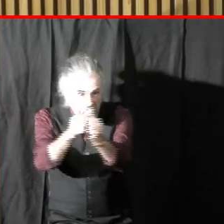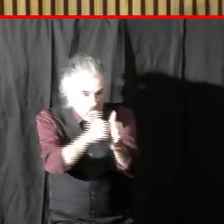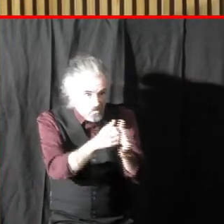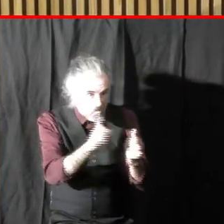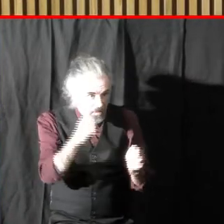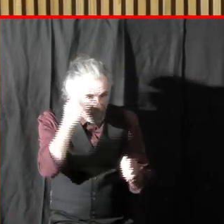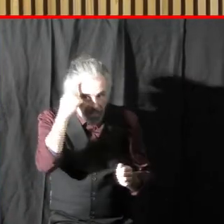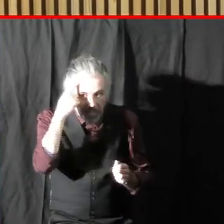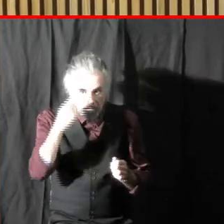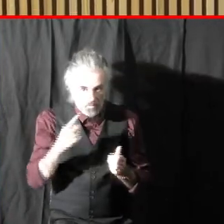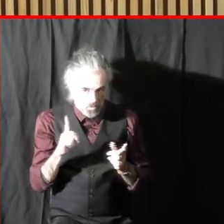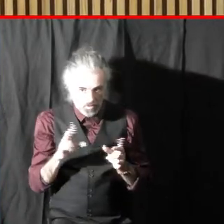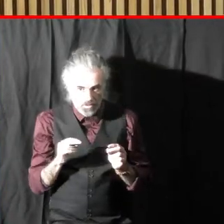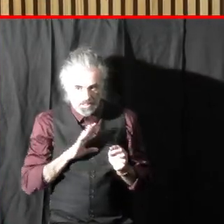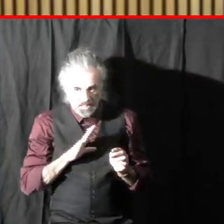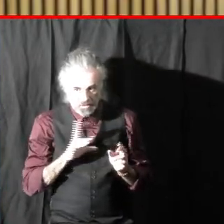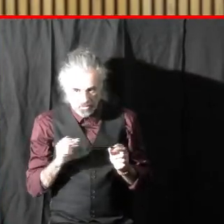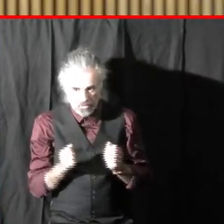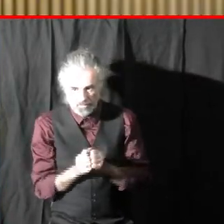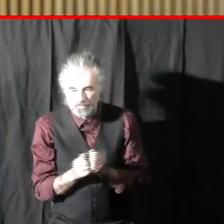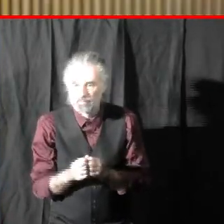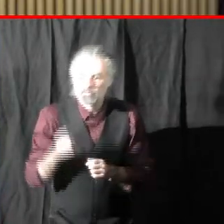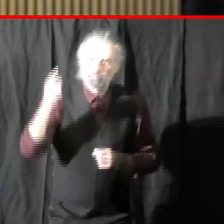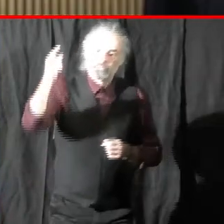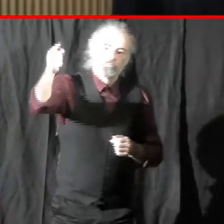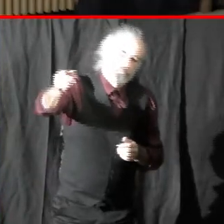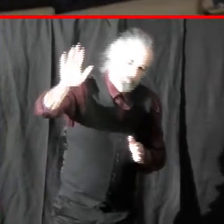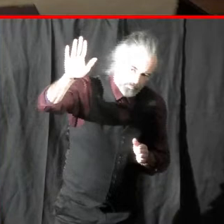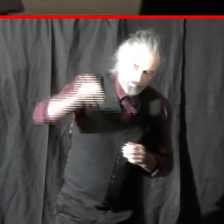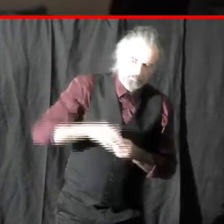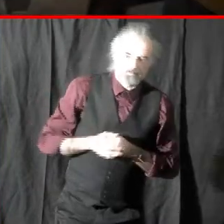to do now? Another hand. I'm coming.